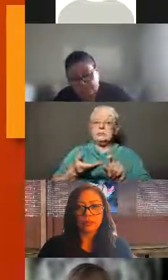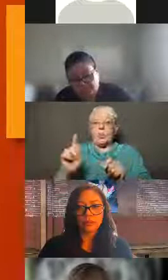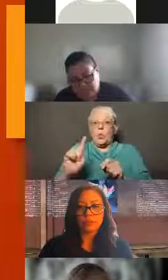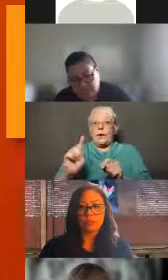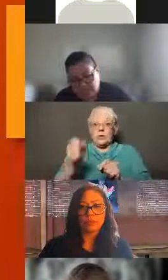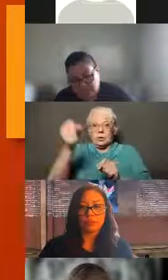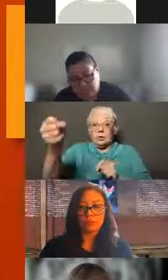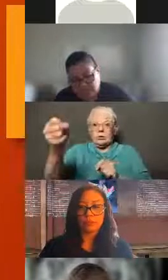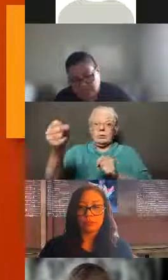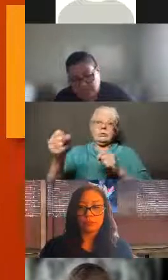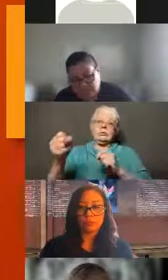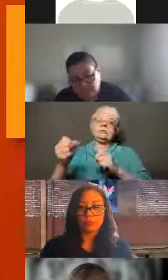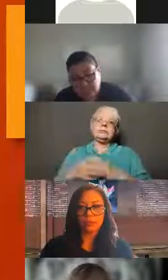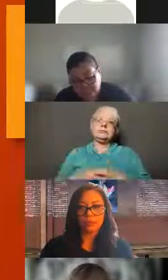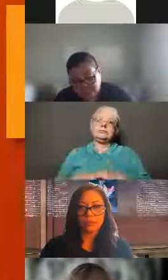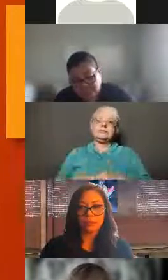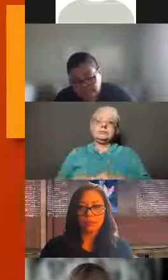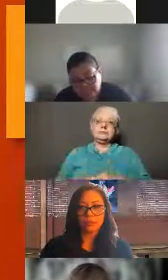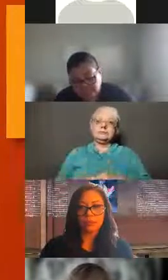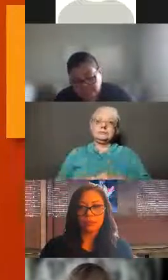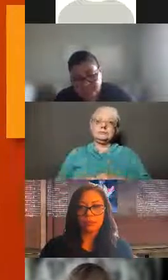wherever they go, you know.